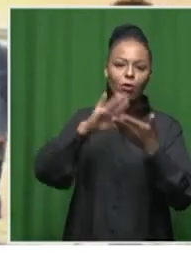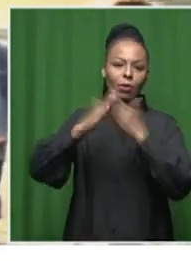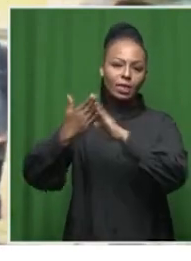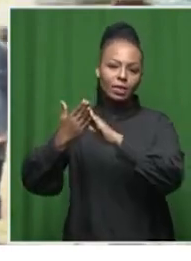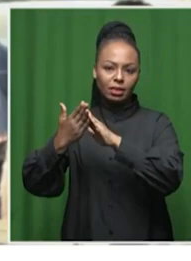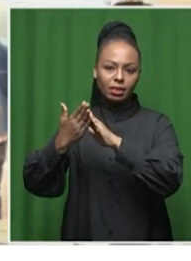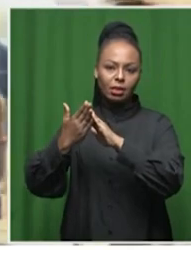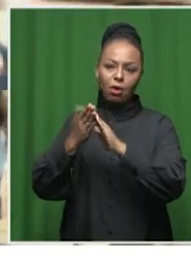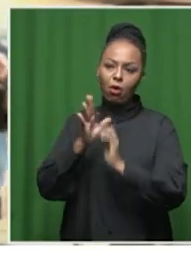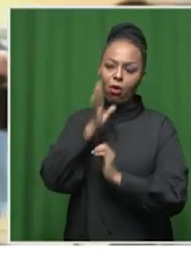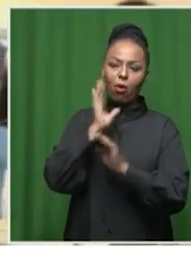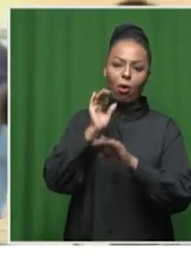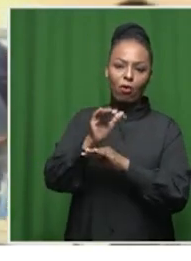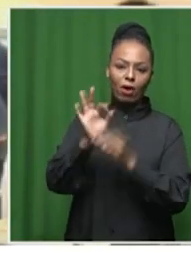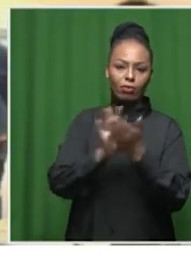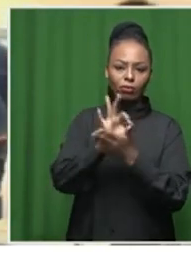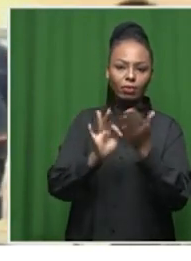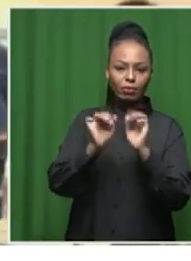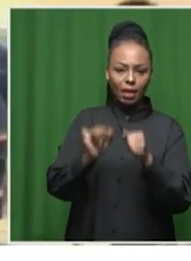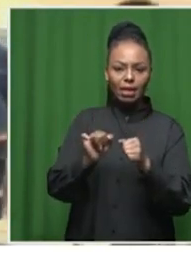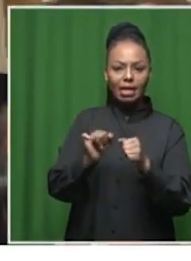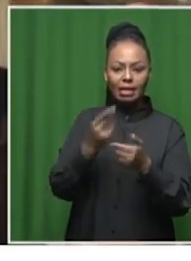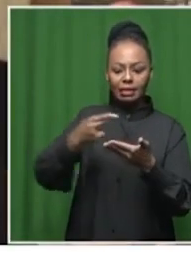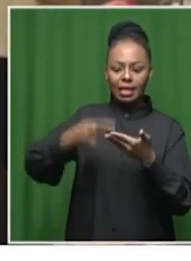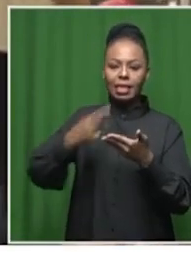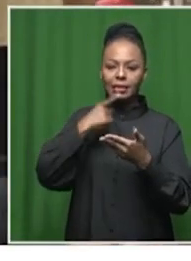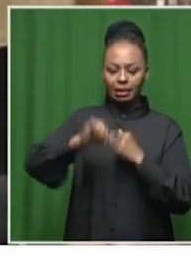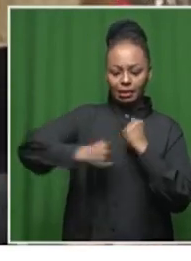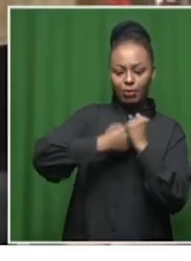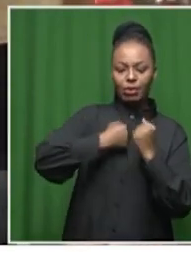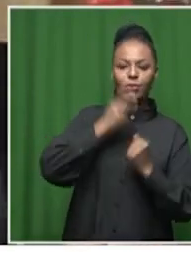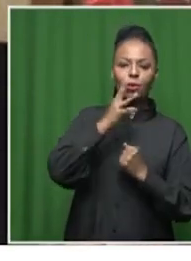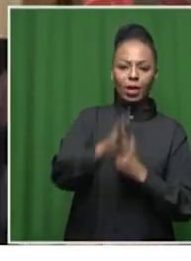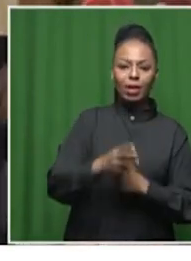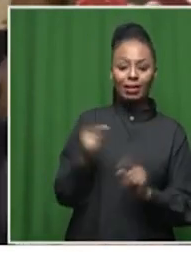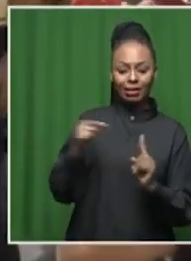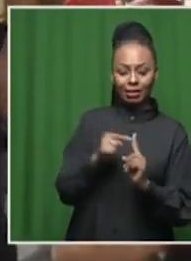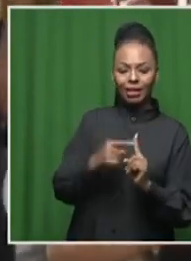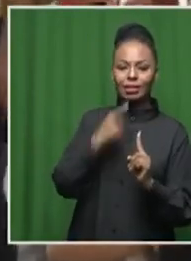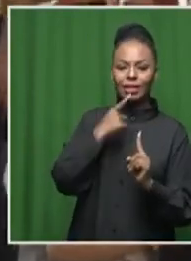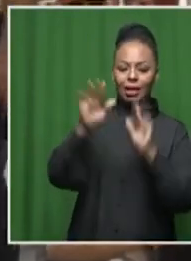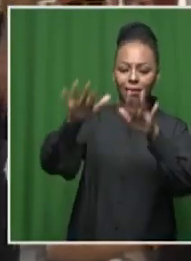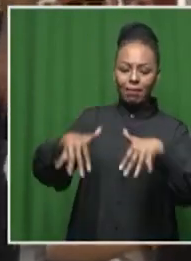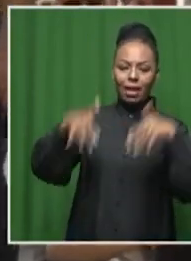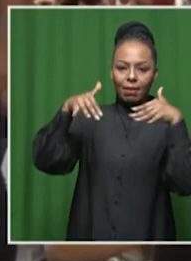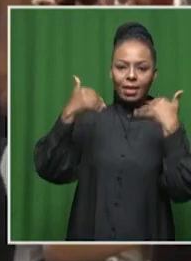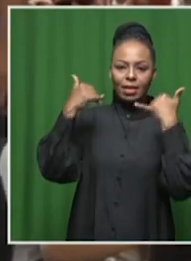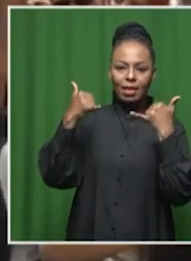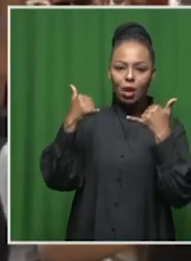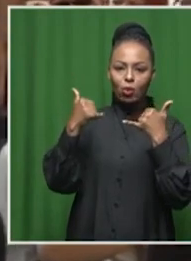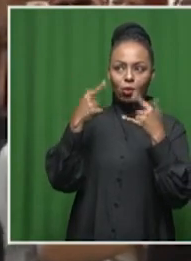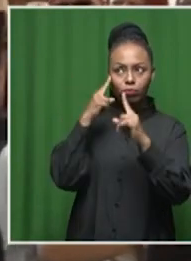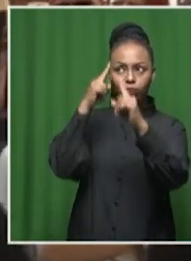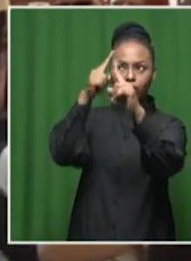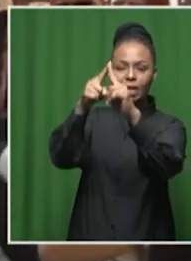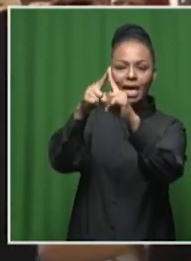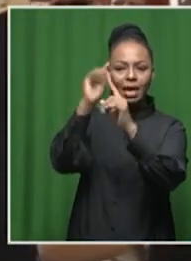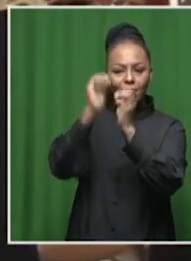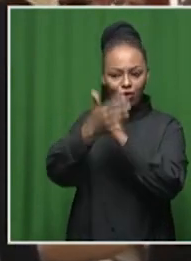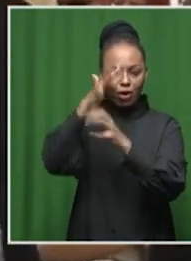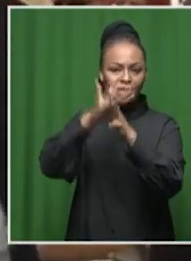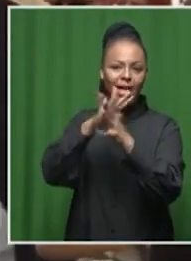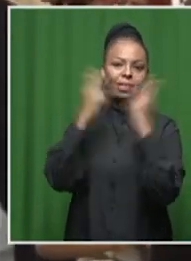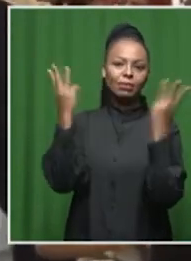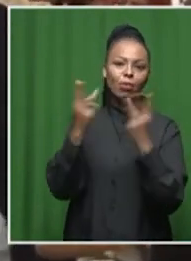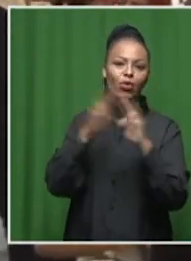2,000 signatures, who say that they will support me. Ahmad says he wants Parliament to champion the interest of the public and not